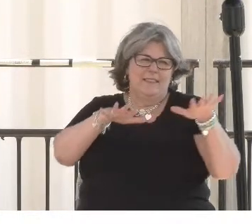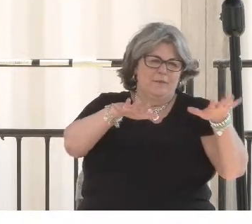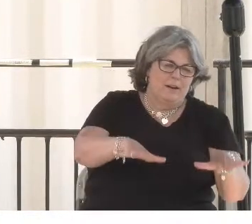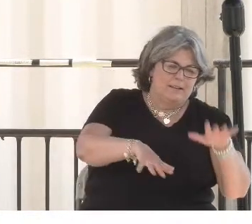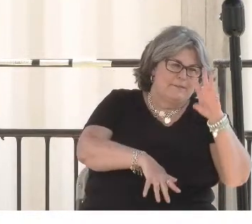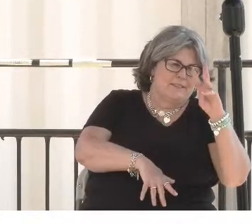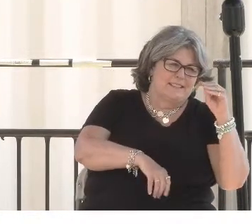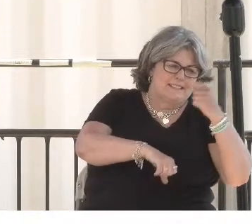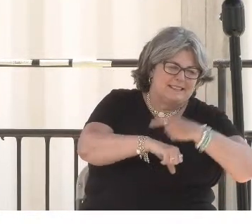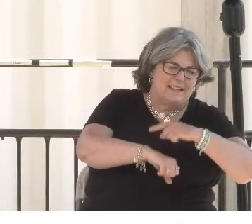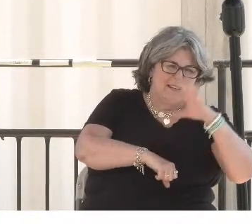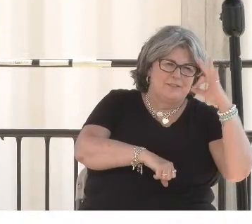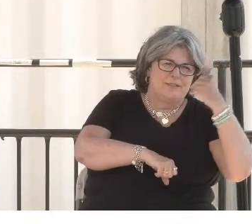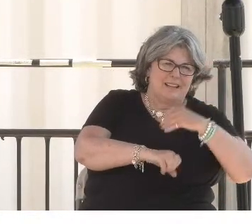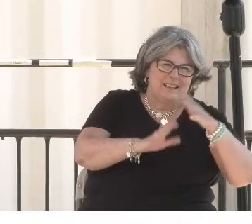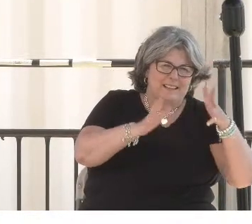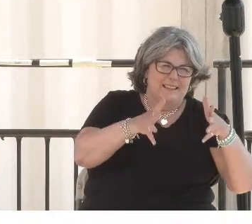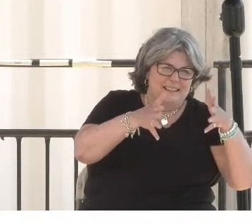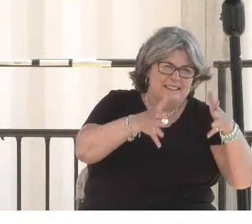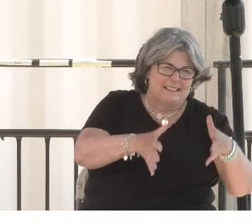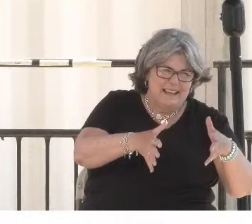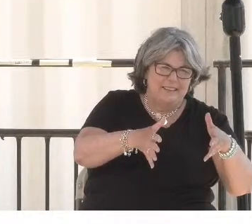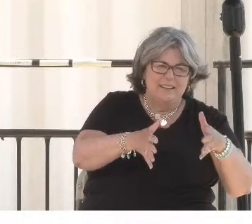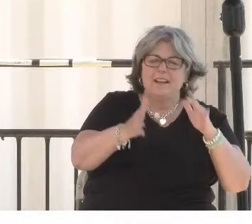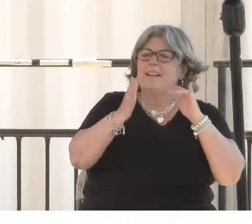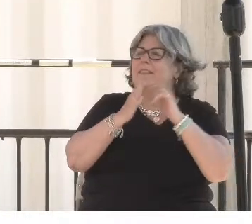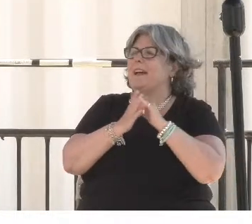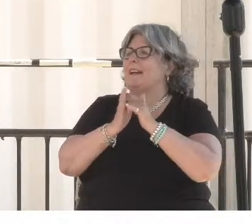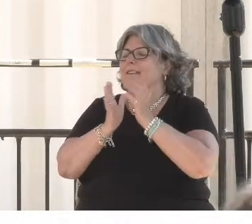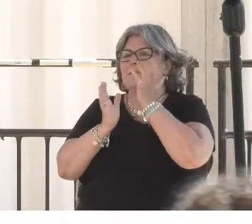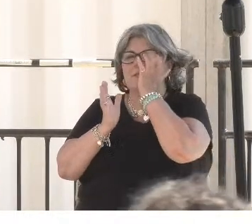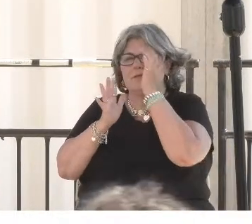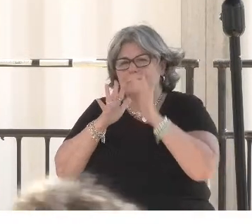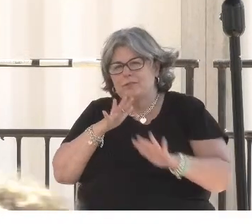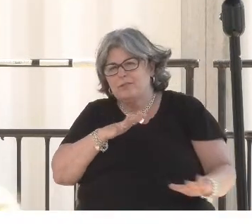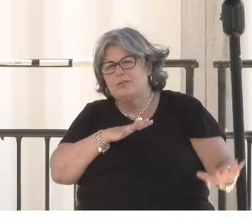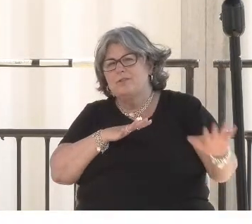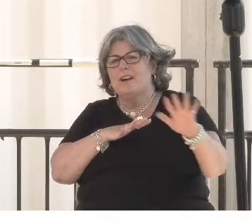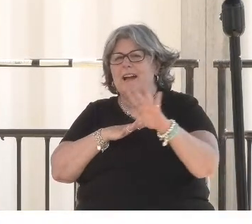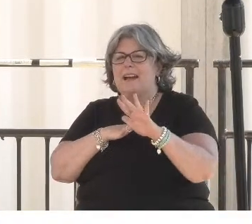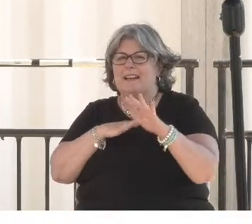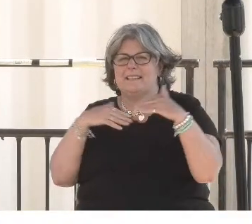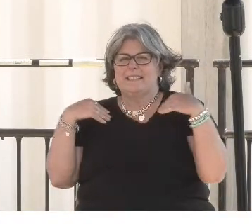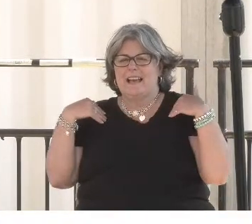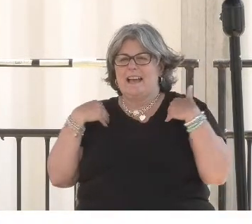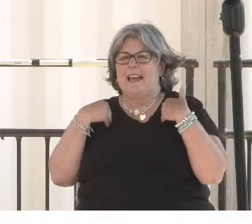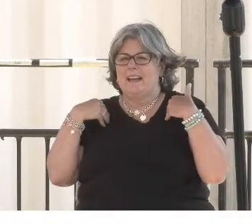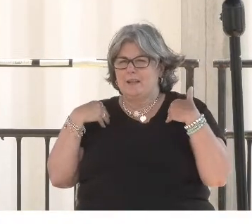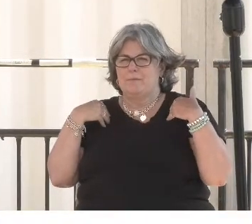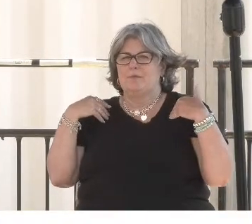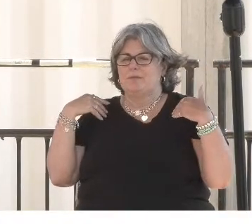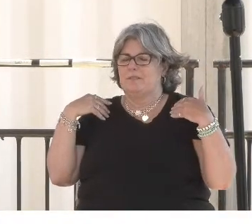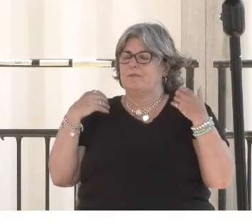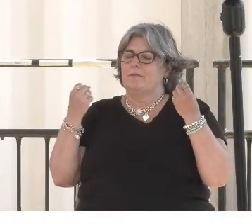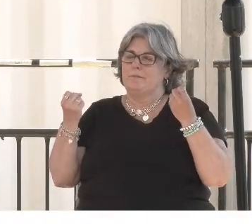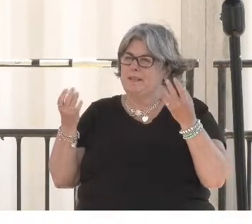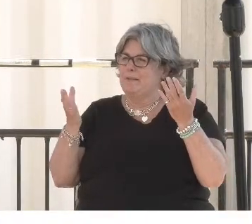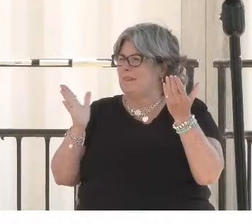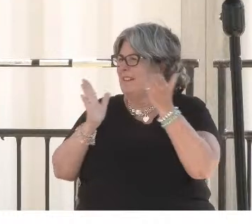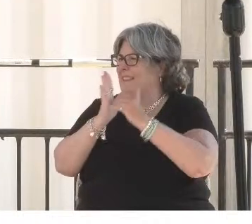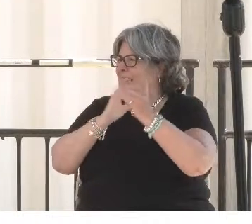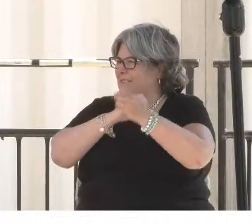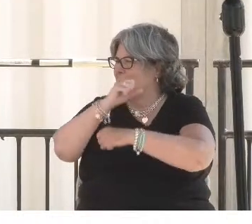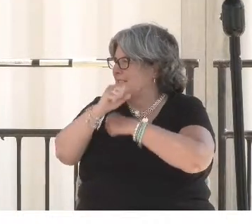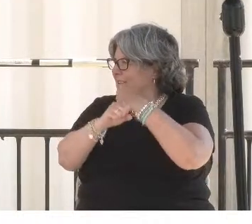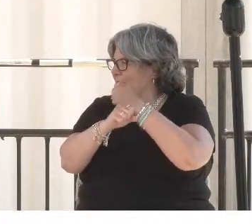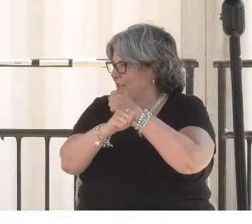days or 90 days. That's how the grasslands and the grazing animals co-evolved for hundreds of thousands of years. And